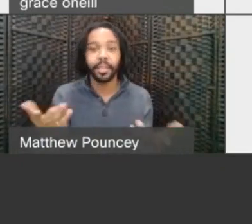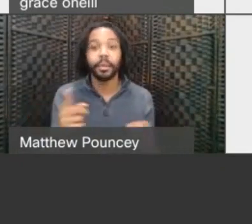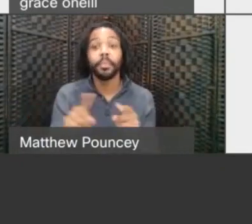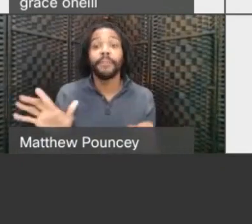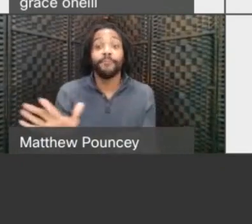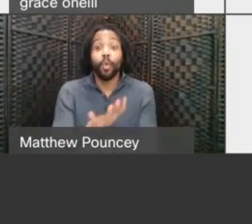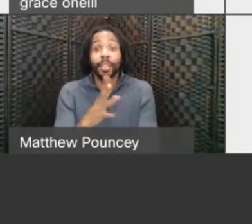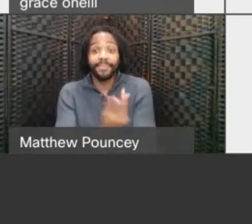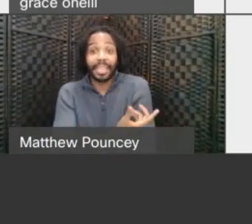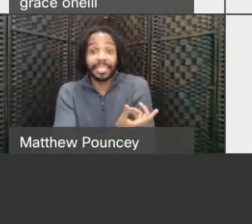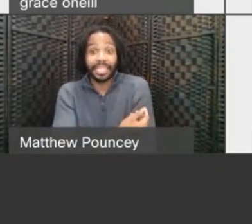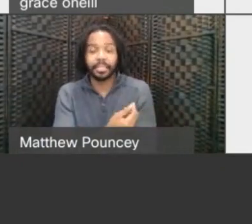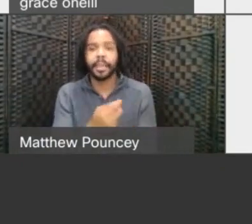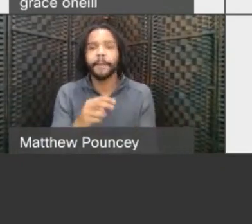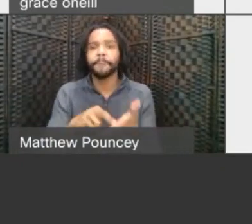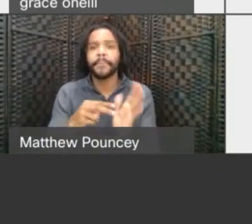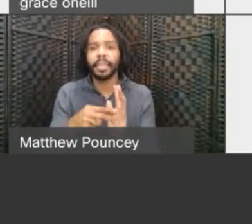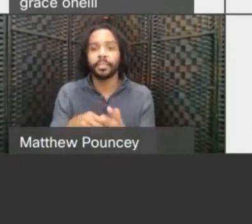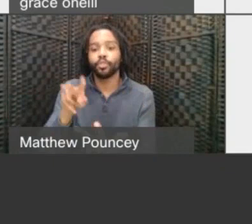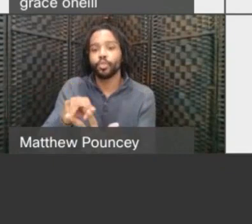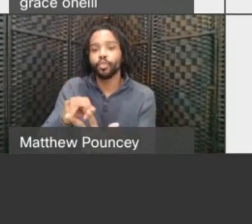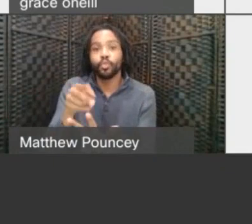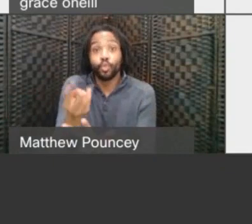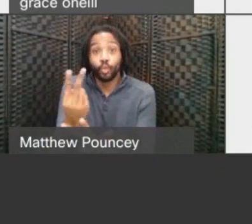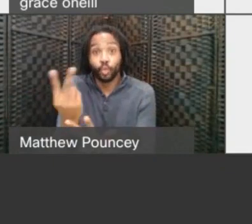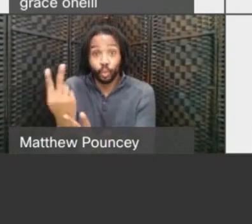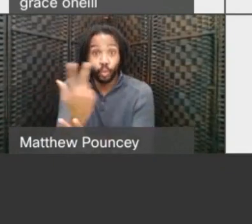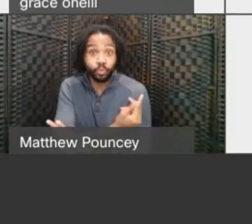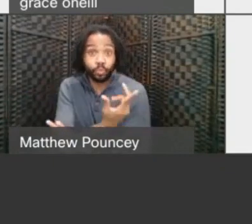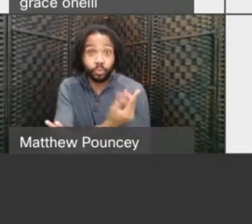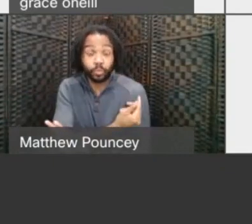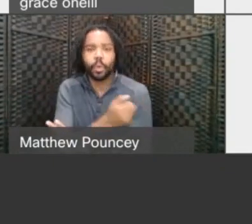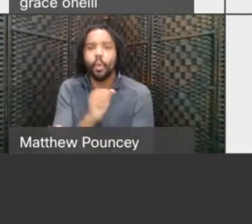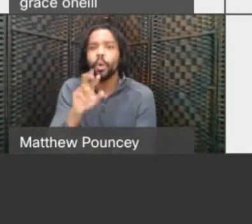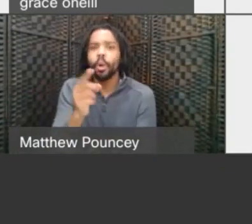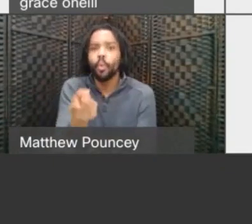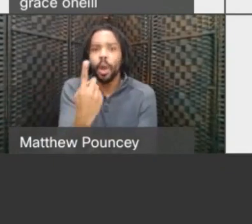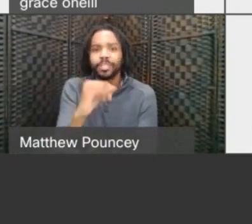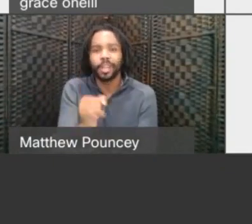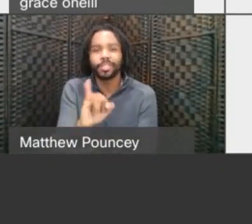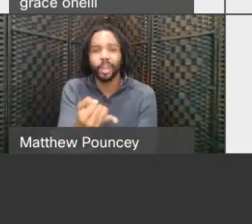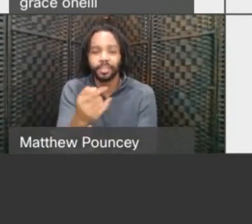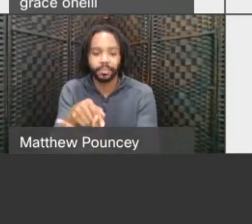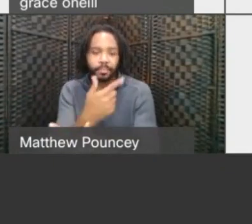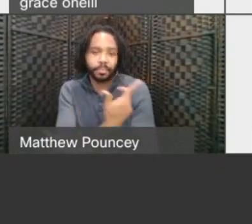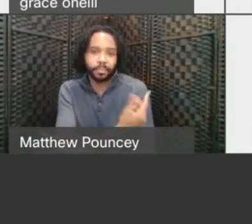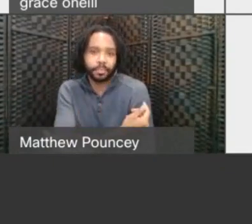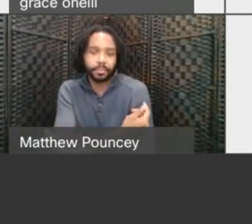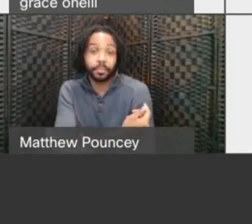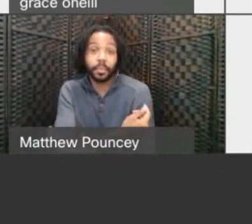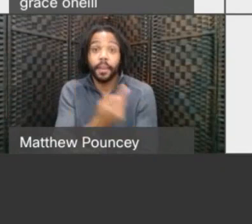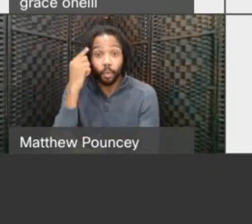by having either 2 of the mRNA or the 1 Johnson & Johnson shot. Of the 110 people who